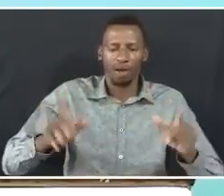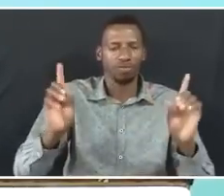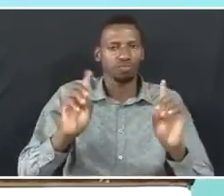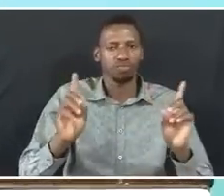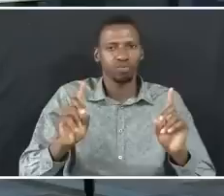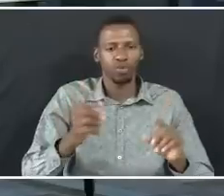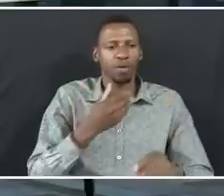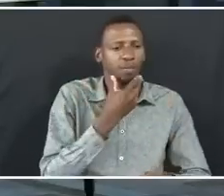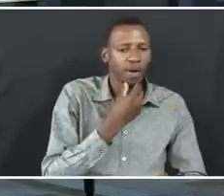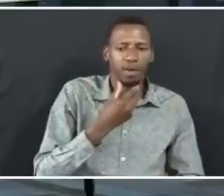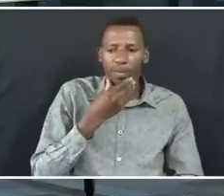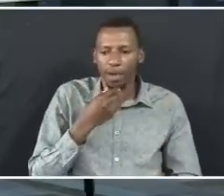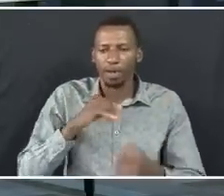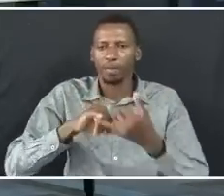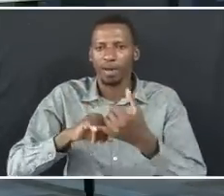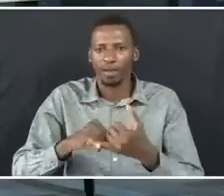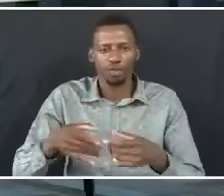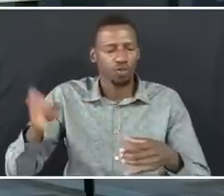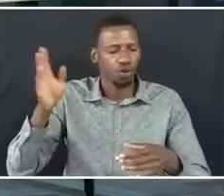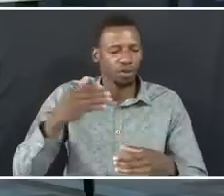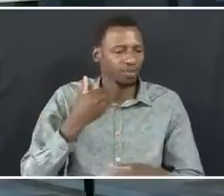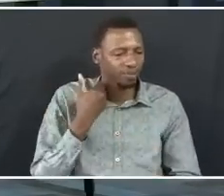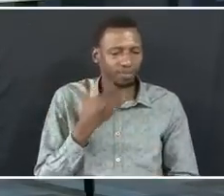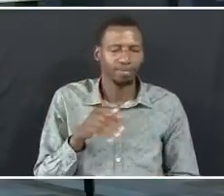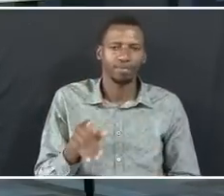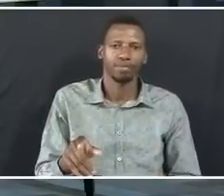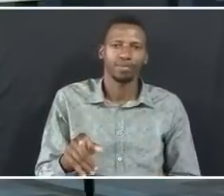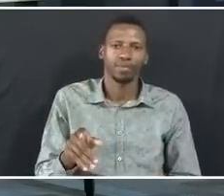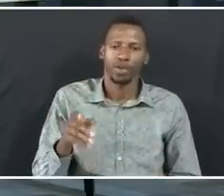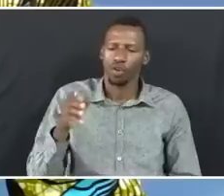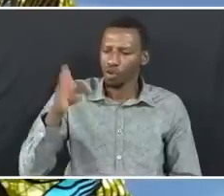gay marriages.